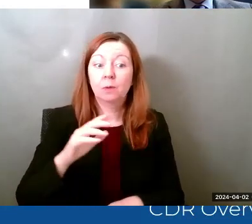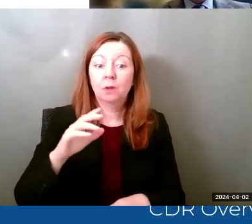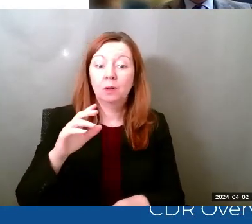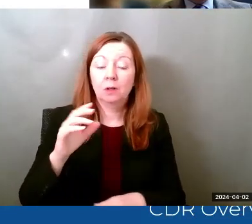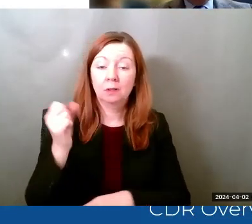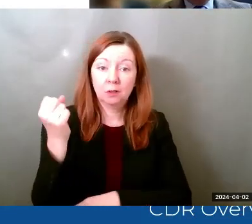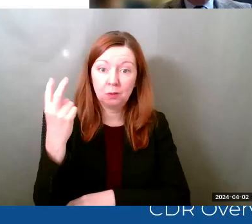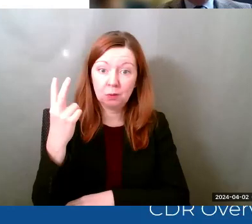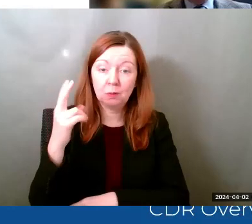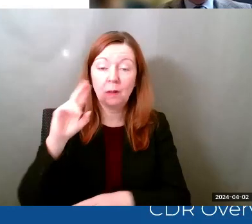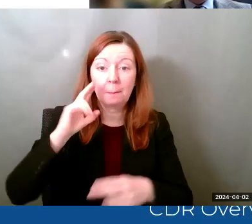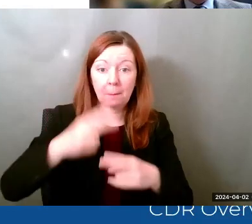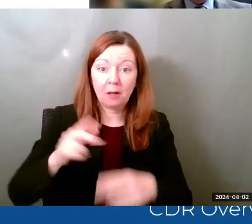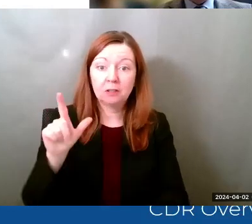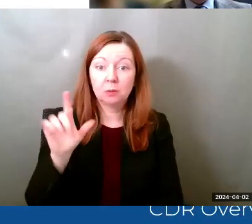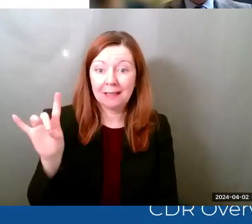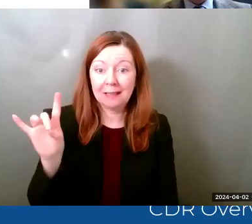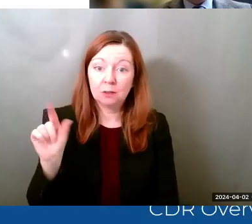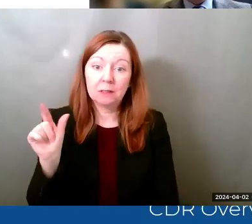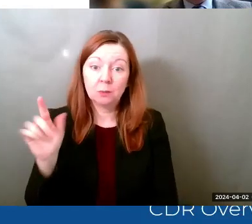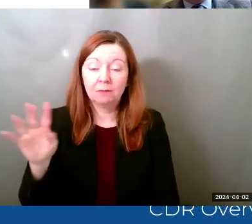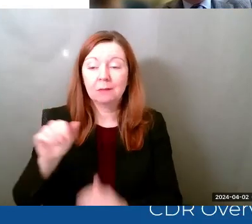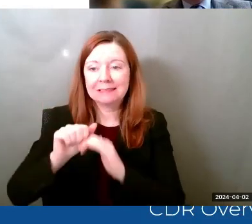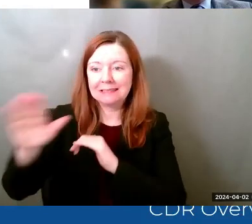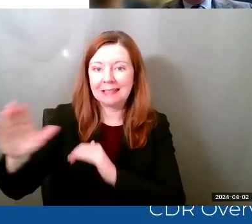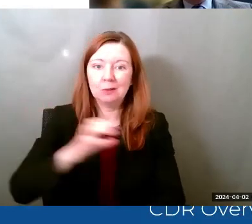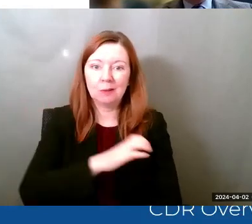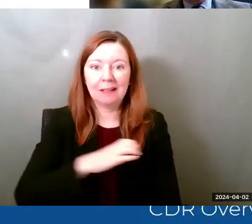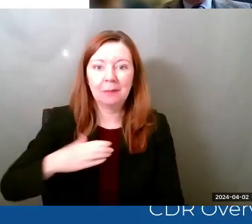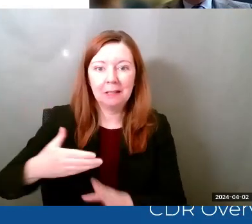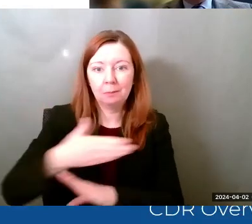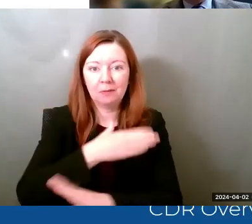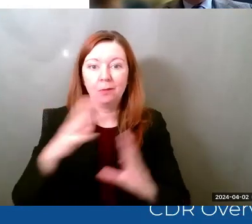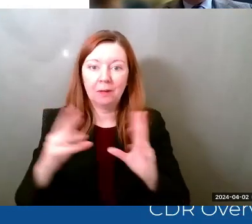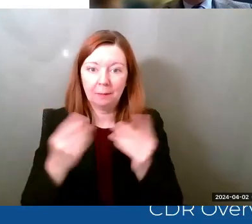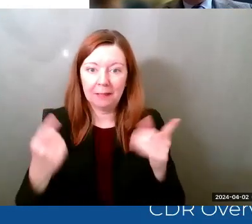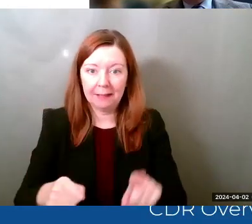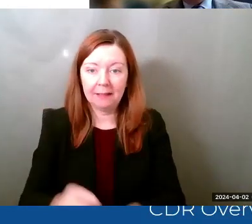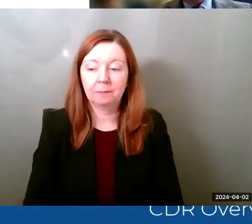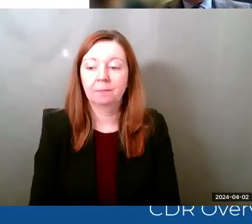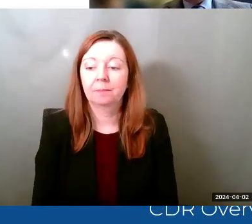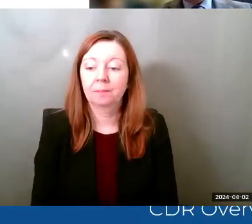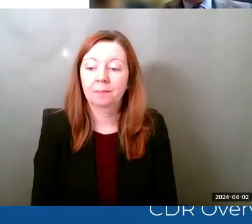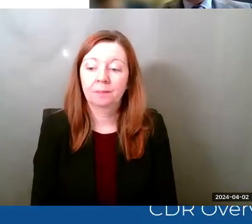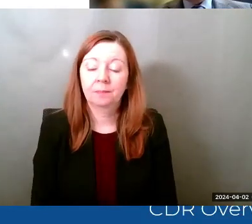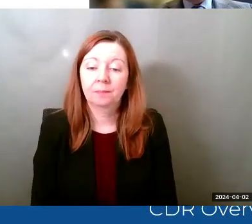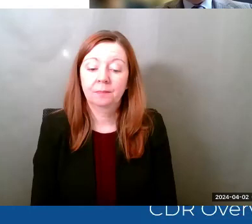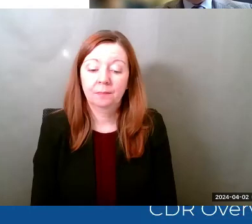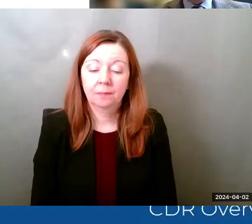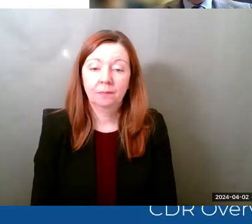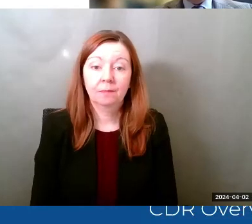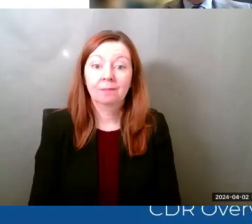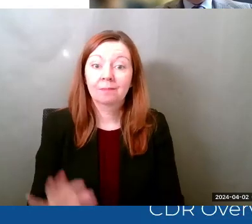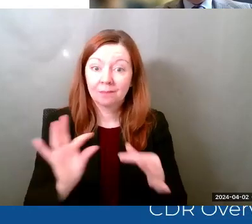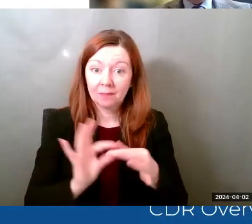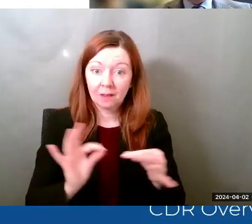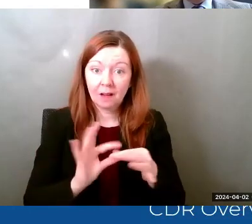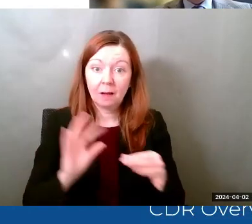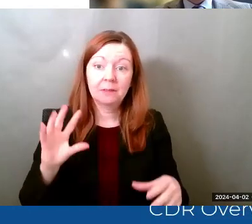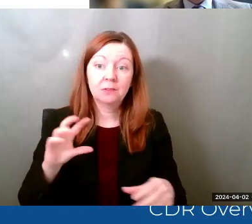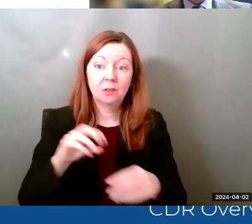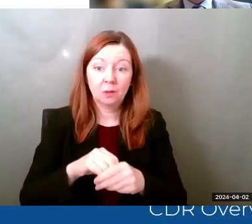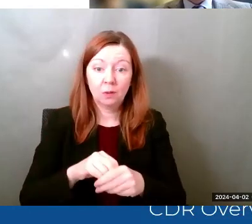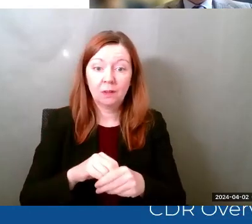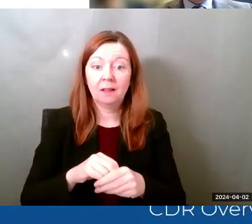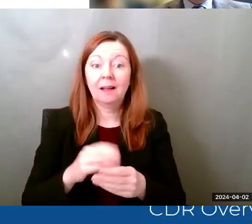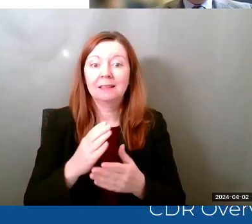28, 2024 were sent to the committee prior to this meeting. These comments will be included as part